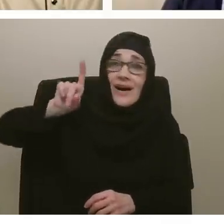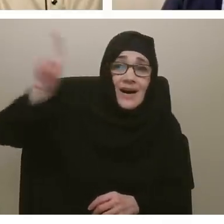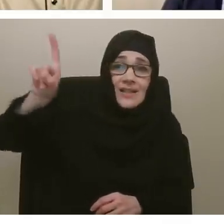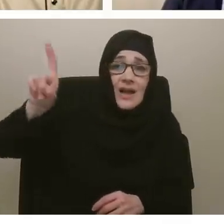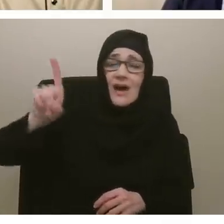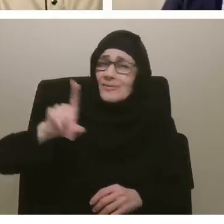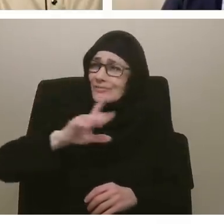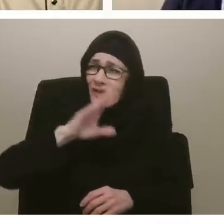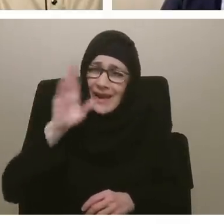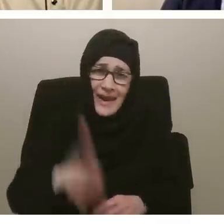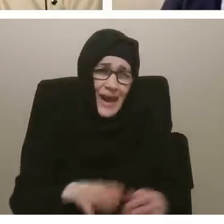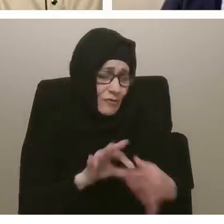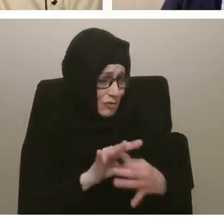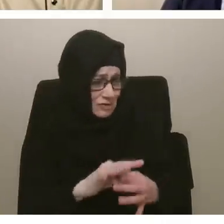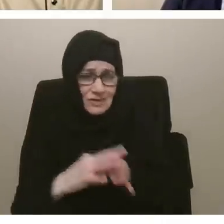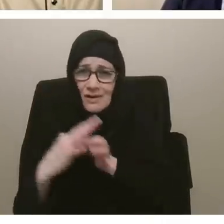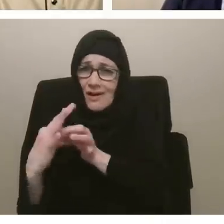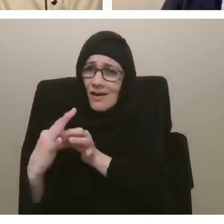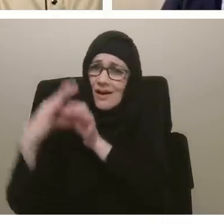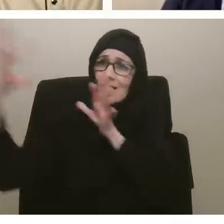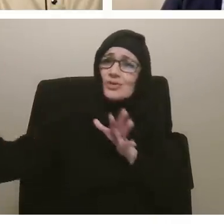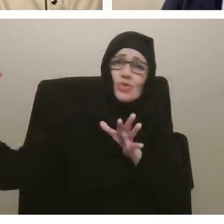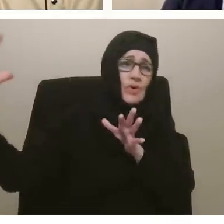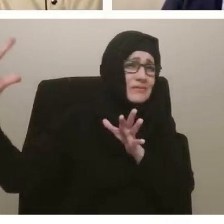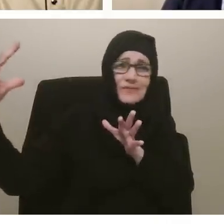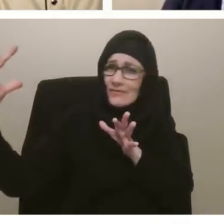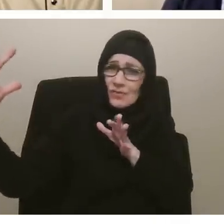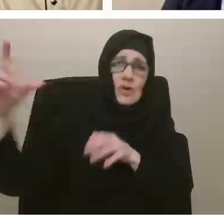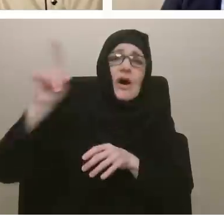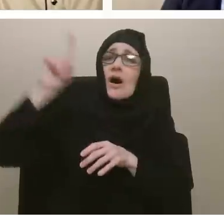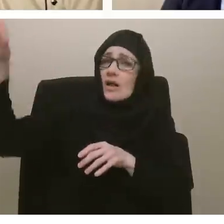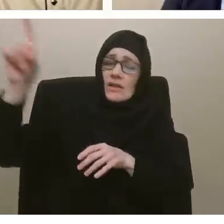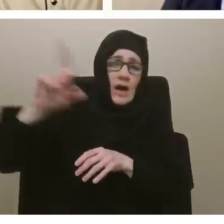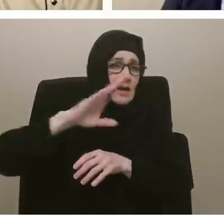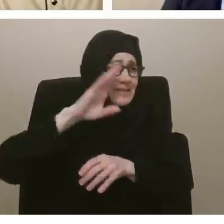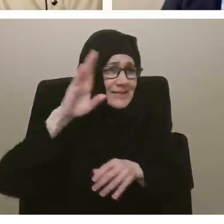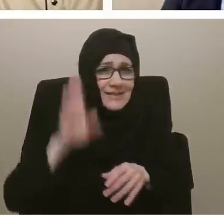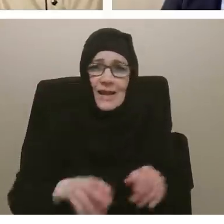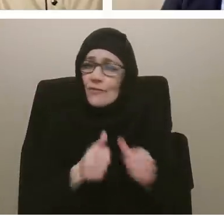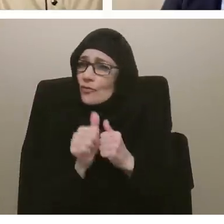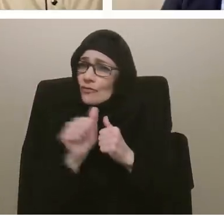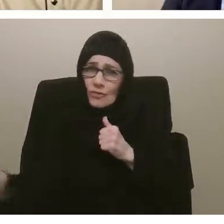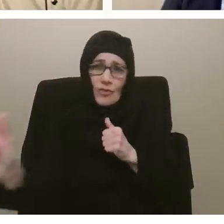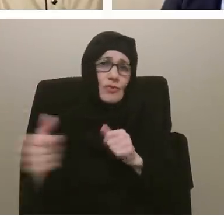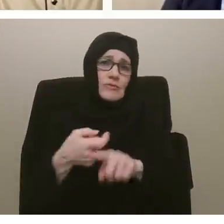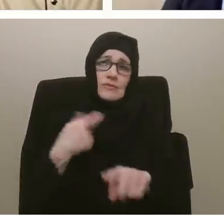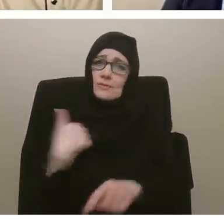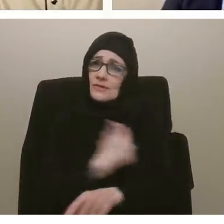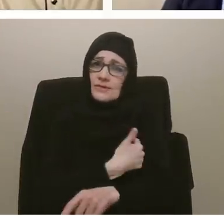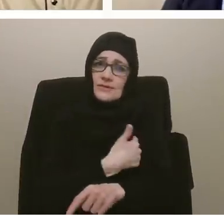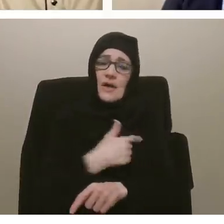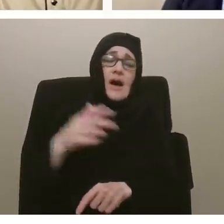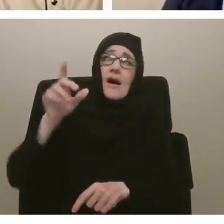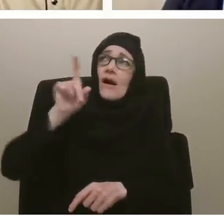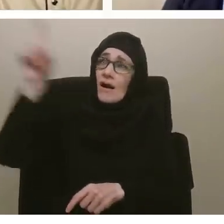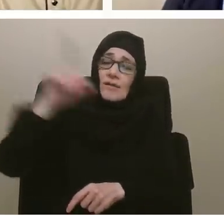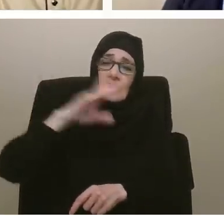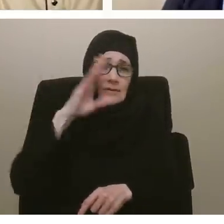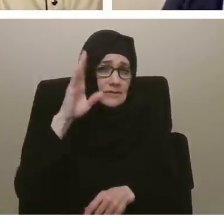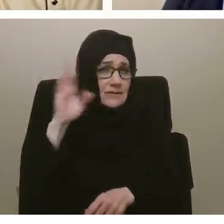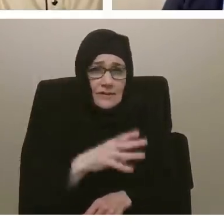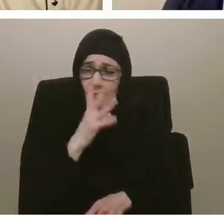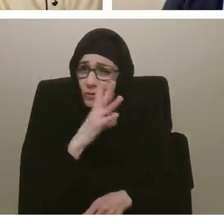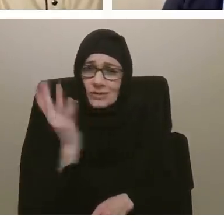Allah has not cut us off. Allah is not away from us. Allah has not, disregarded us.